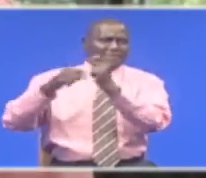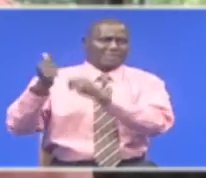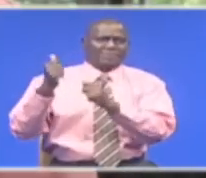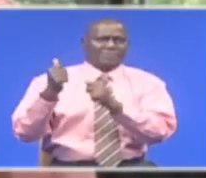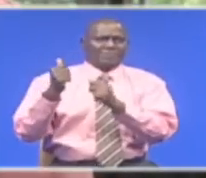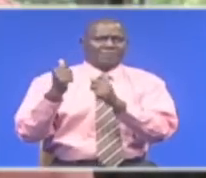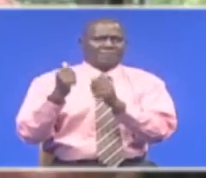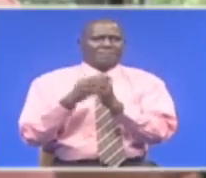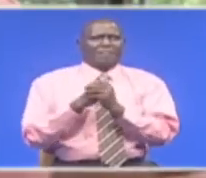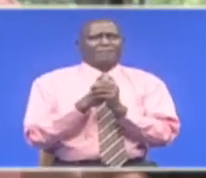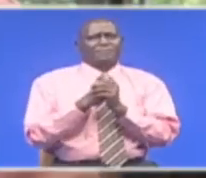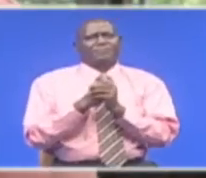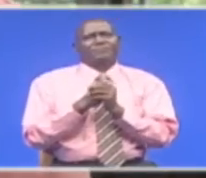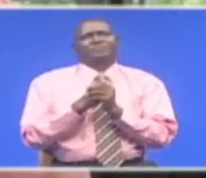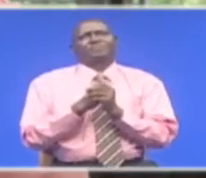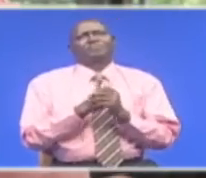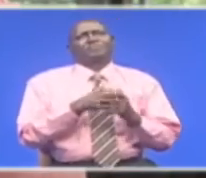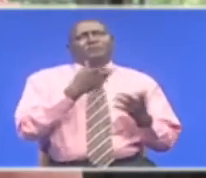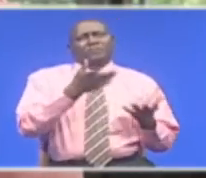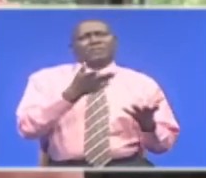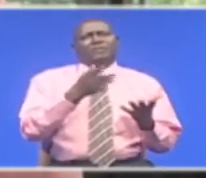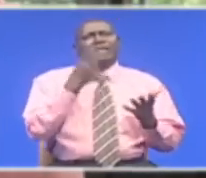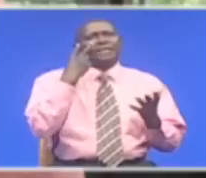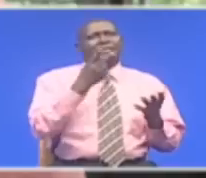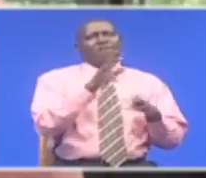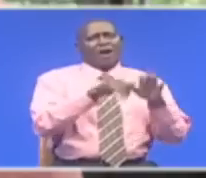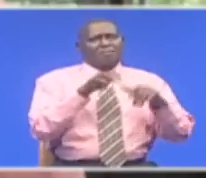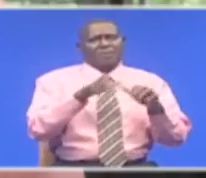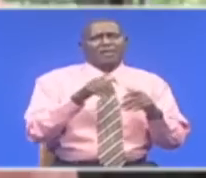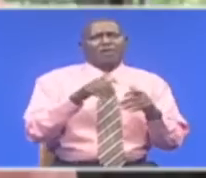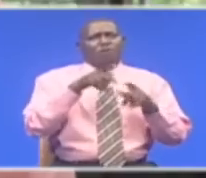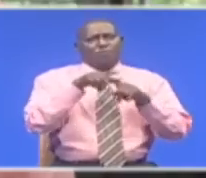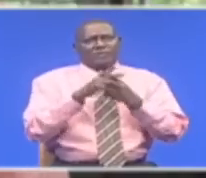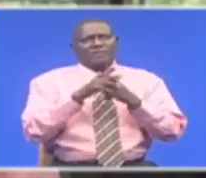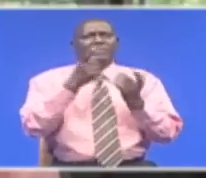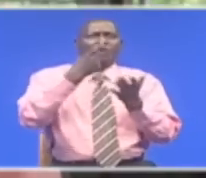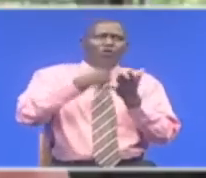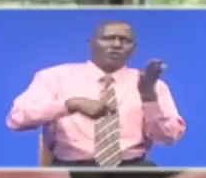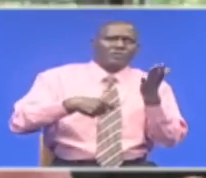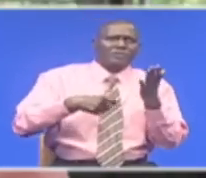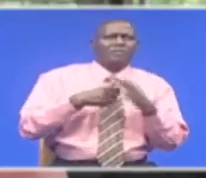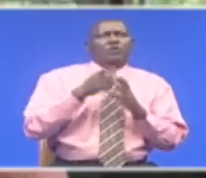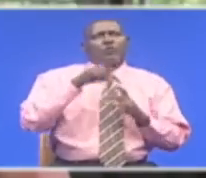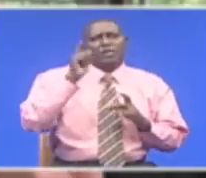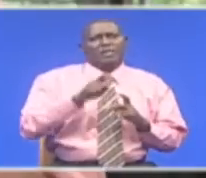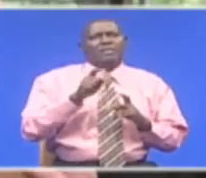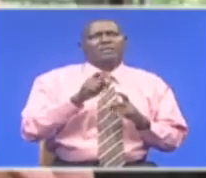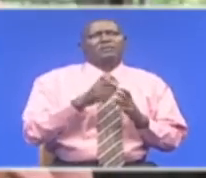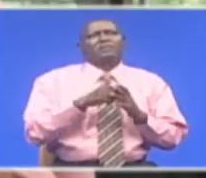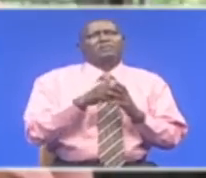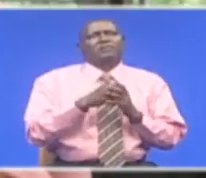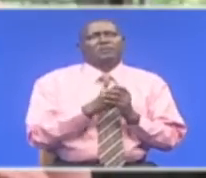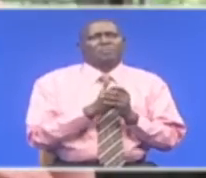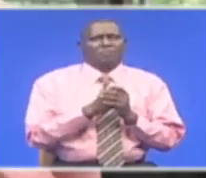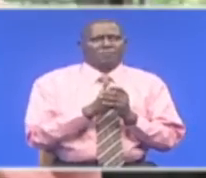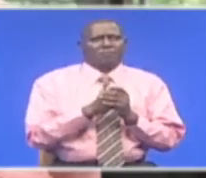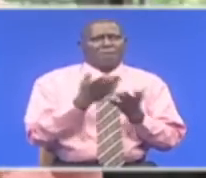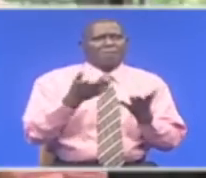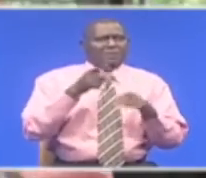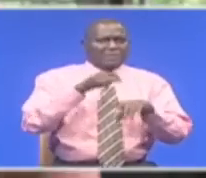produce for farming, and that for fixing the cost, we need 34 cents, and on the moment,